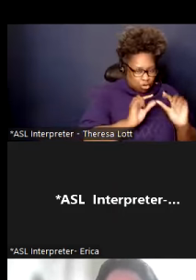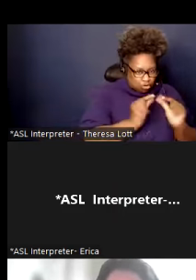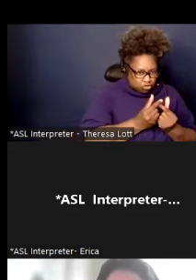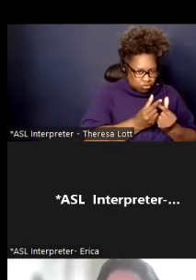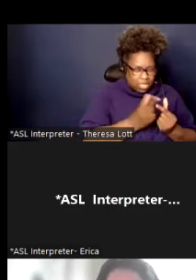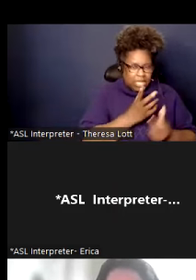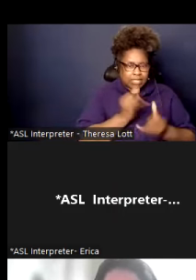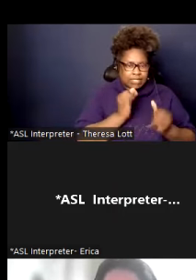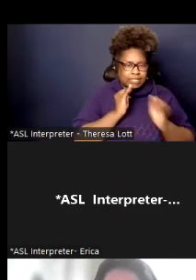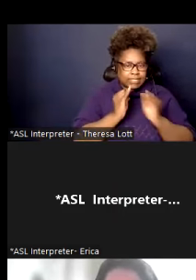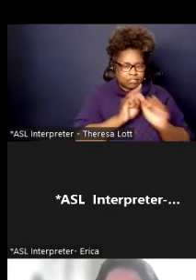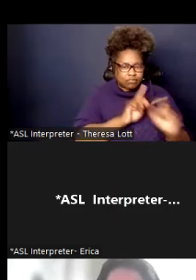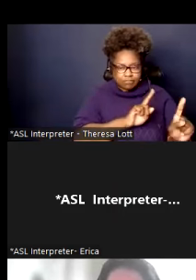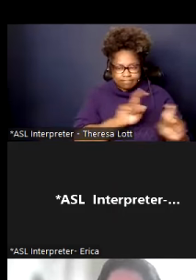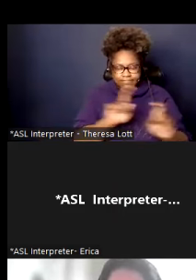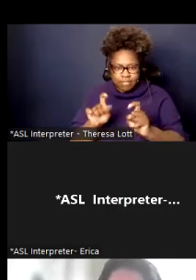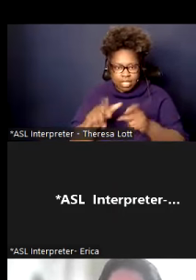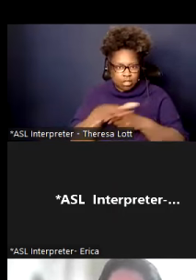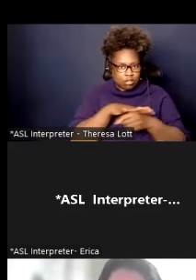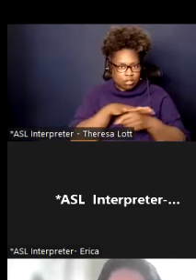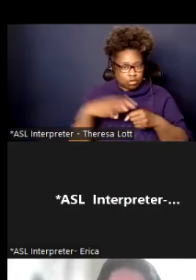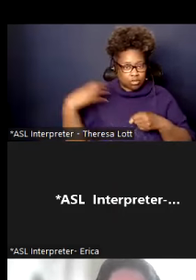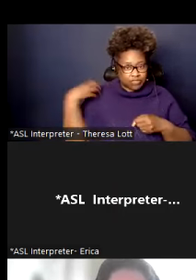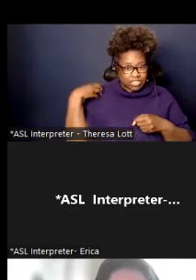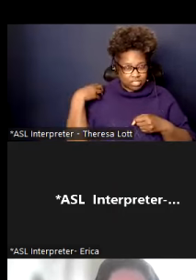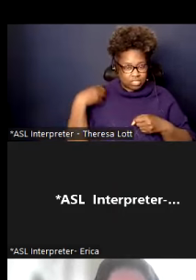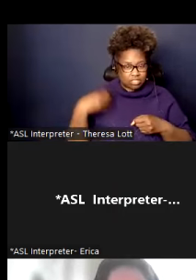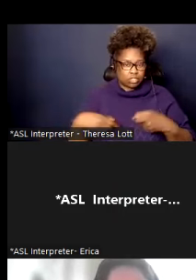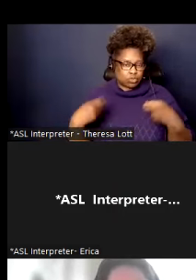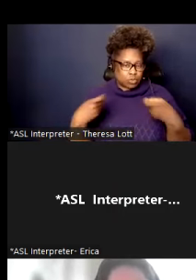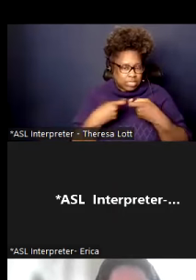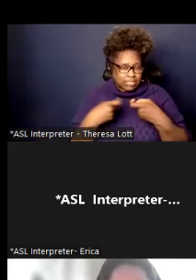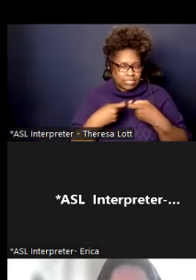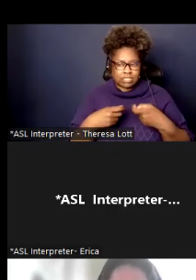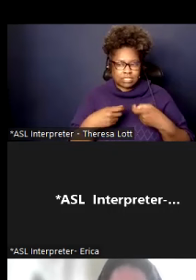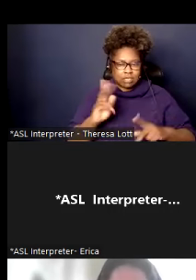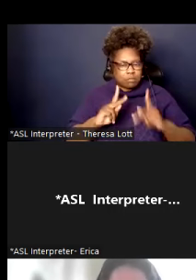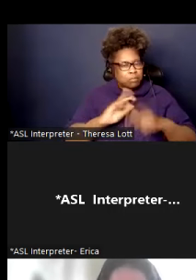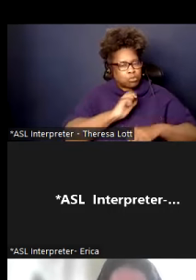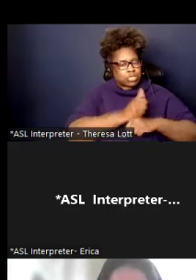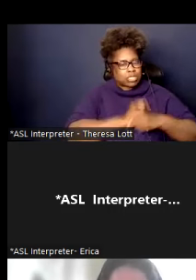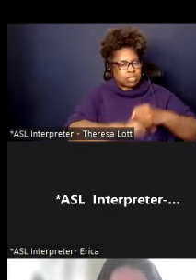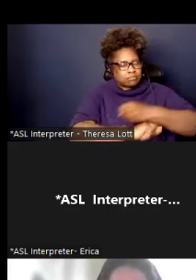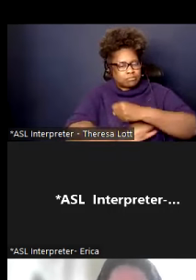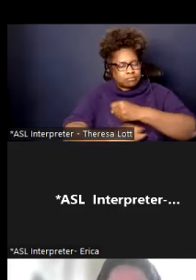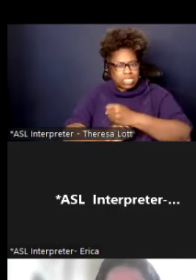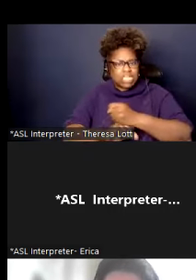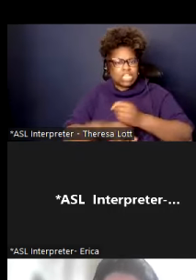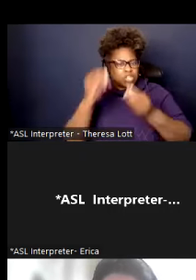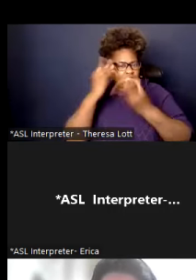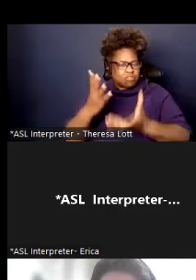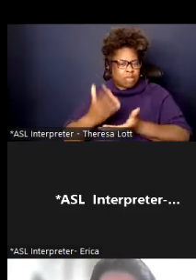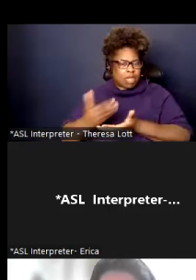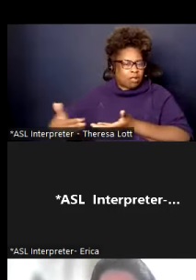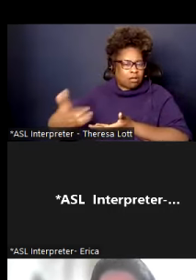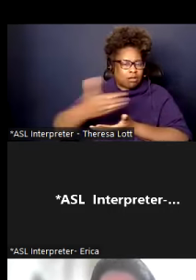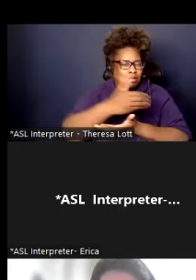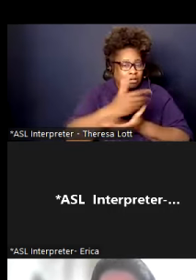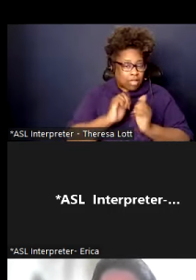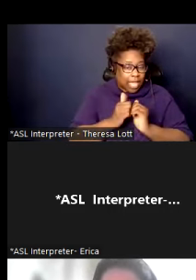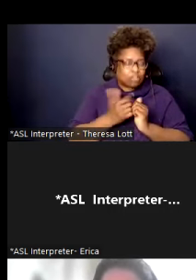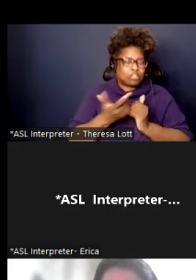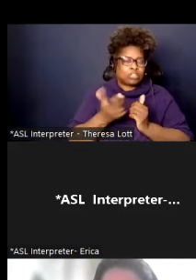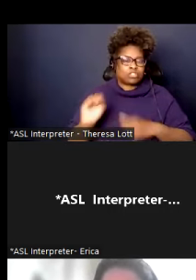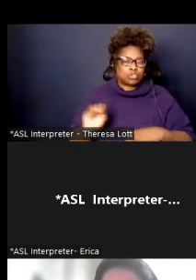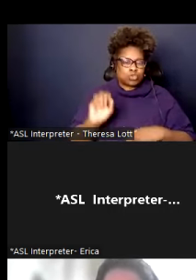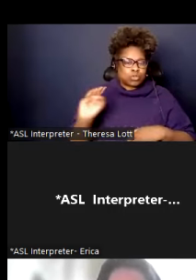local officials, utilities, infrastructure providers, and others, and have collected a lot of information through social media, surveys,